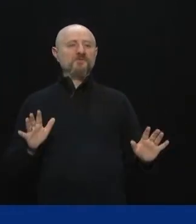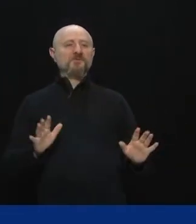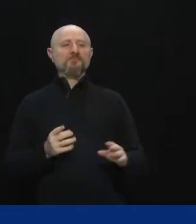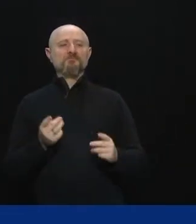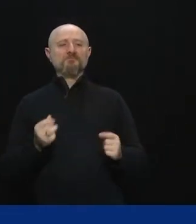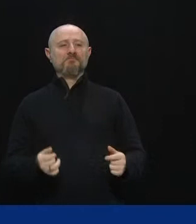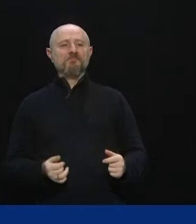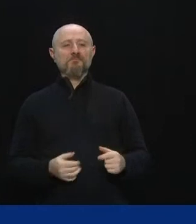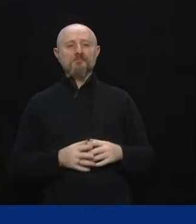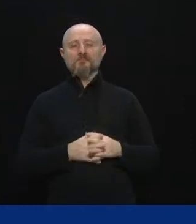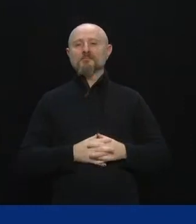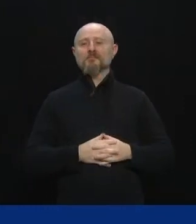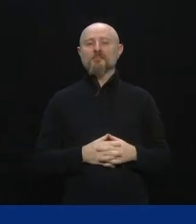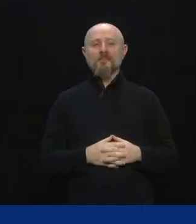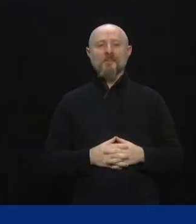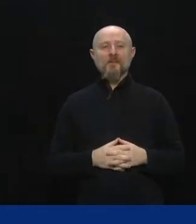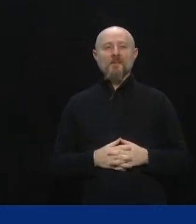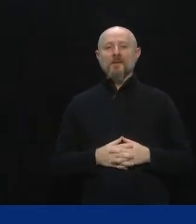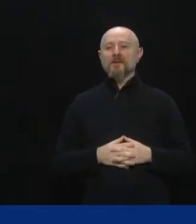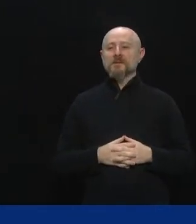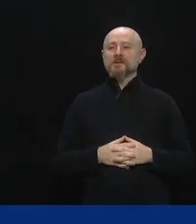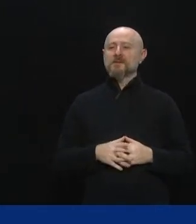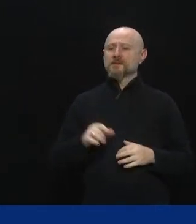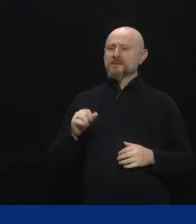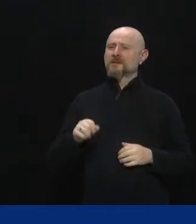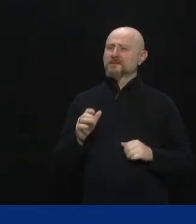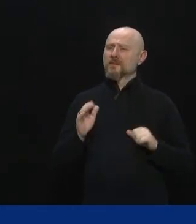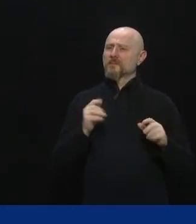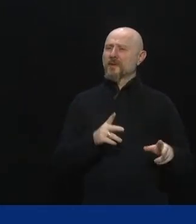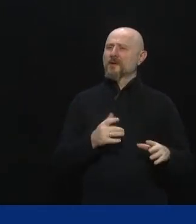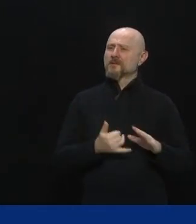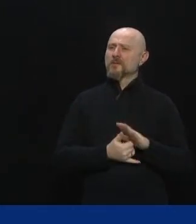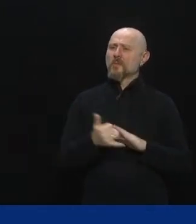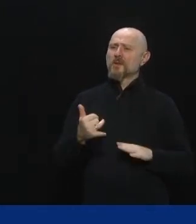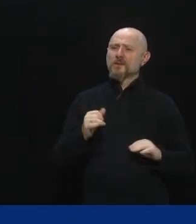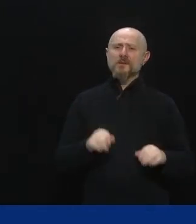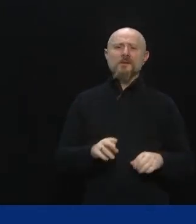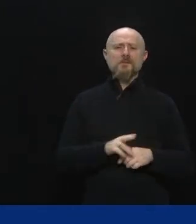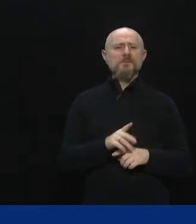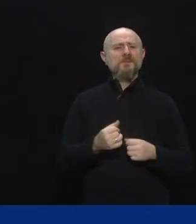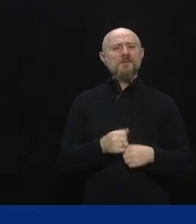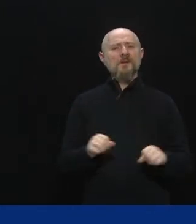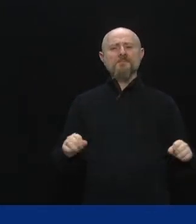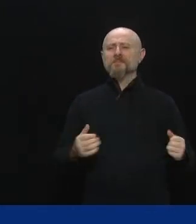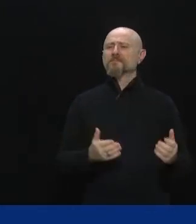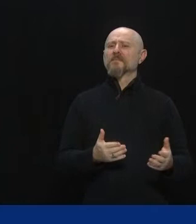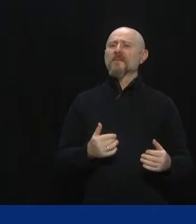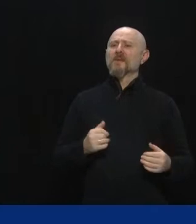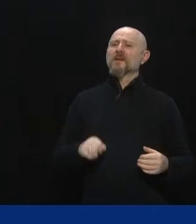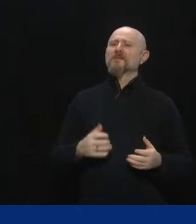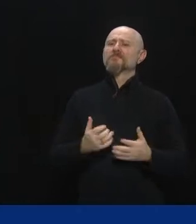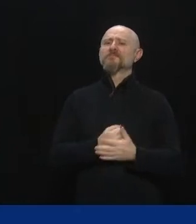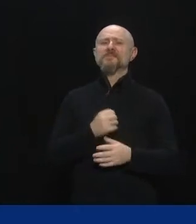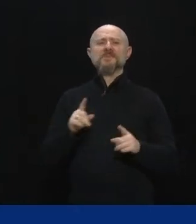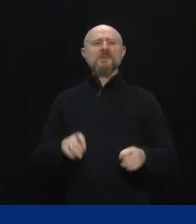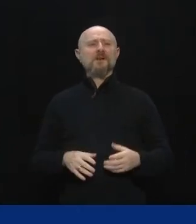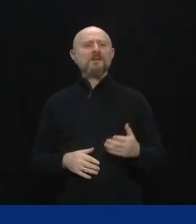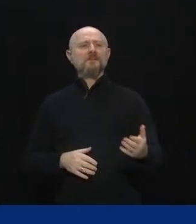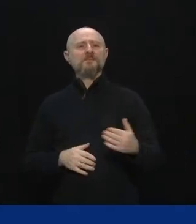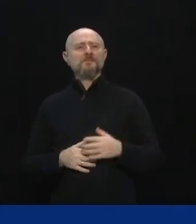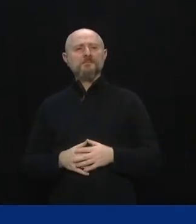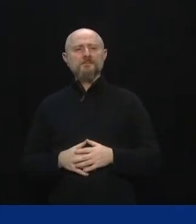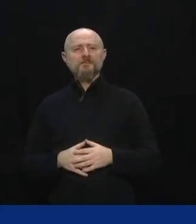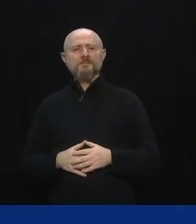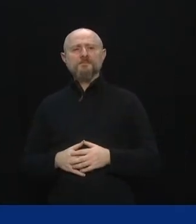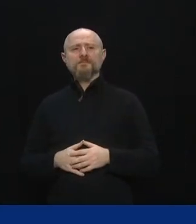come back on the subway. It's safe, it's good. You can even get a test there. That's an added addition. So please come back on our subway system. And they